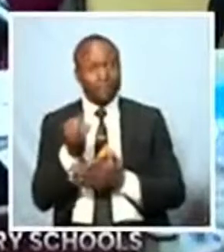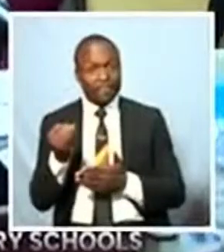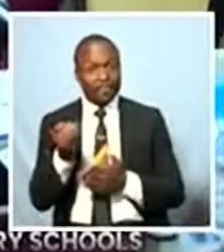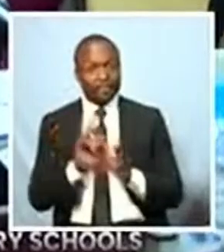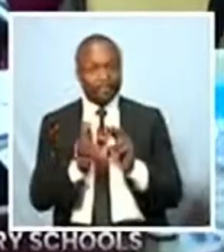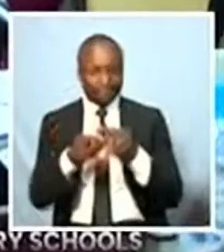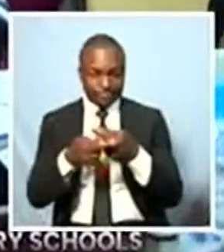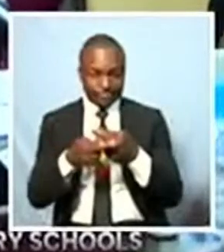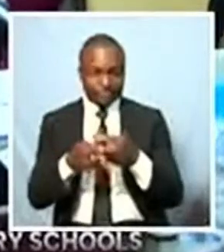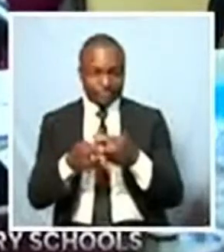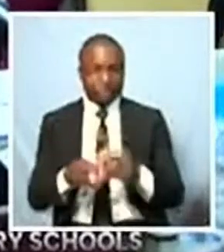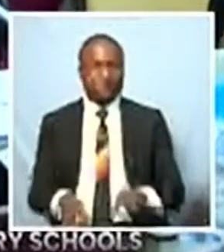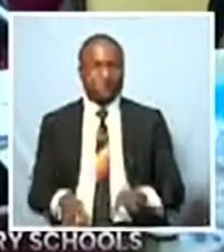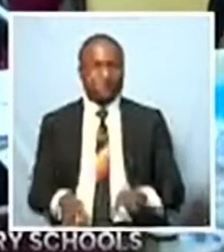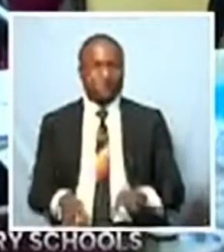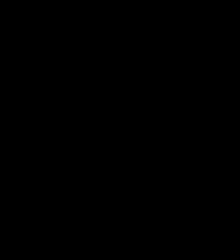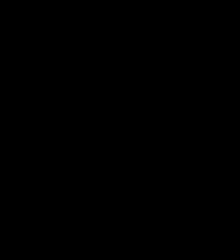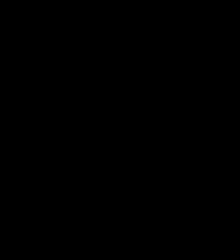reforms.